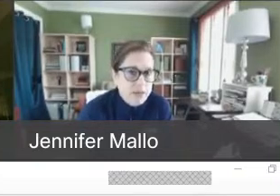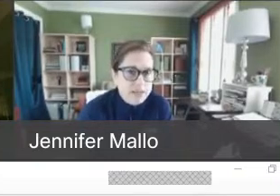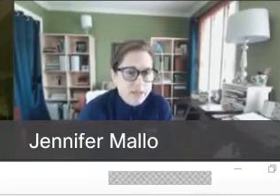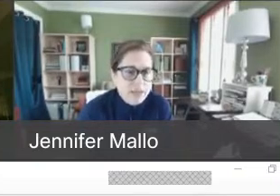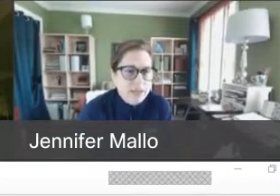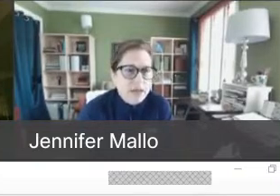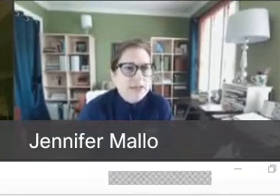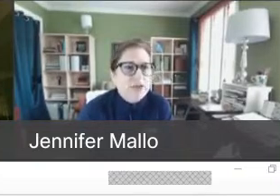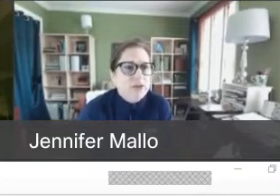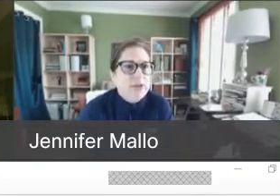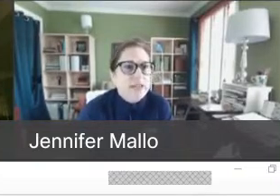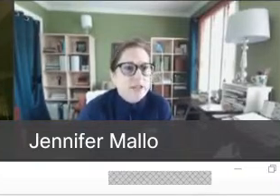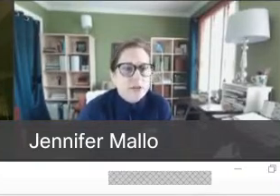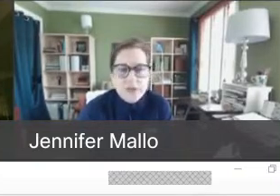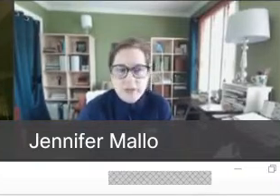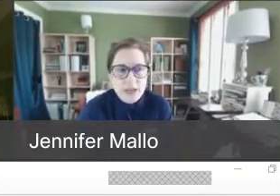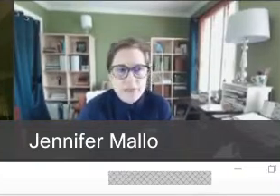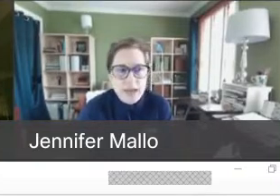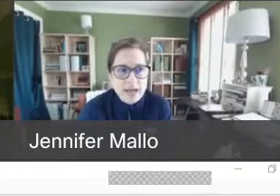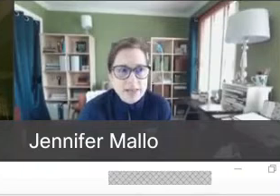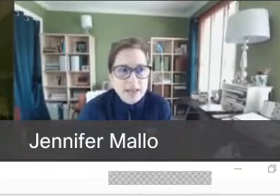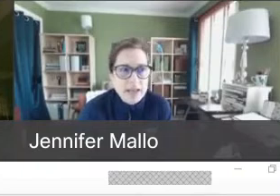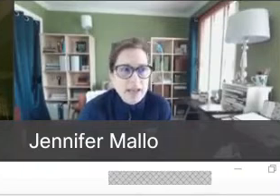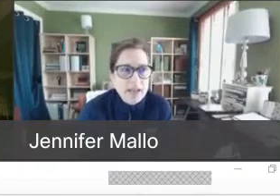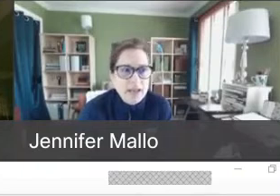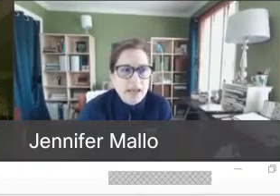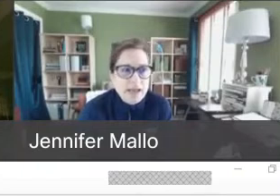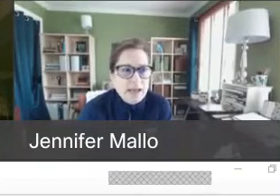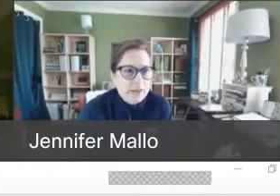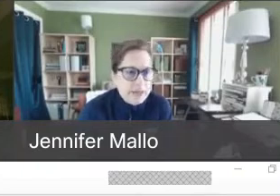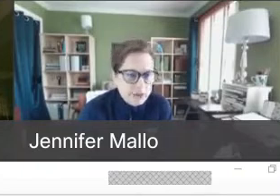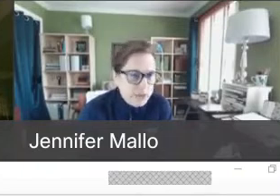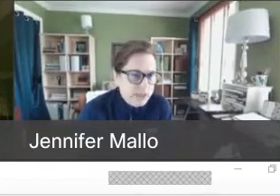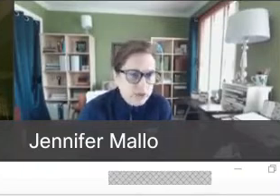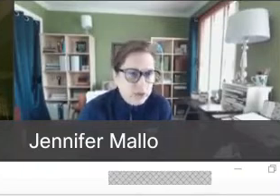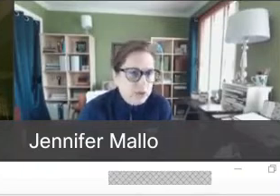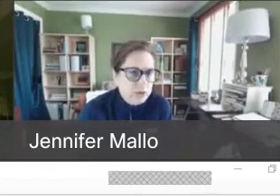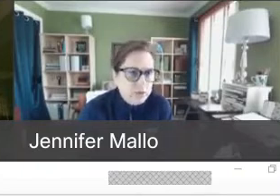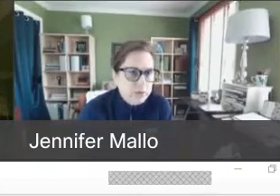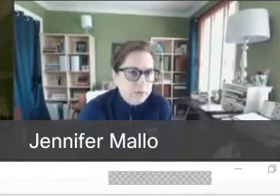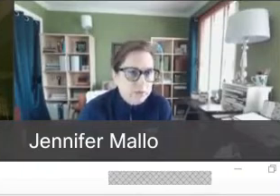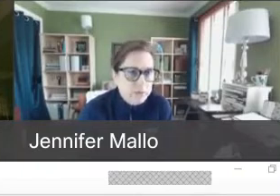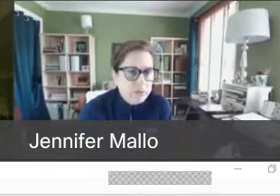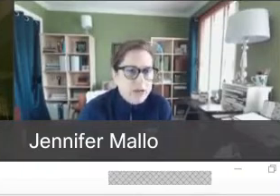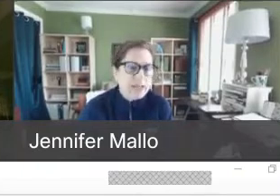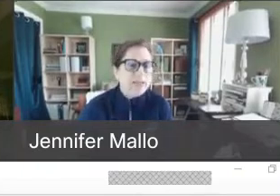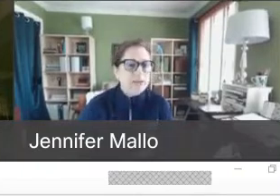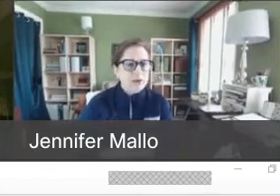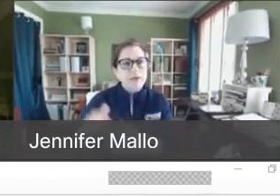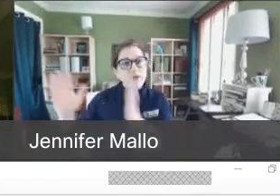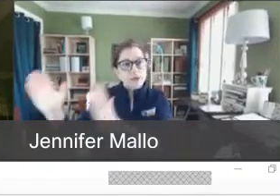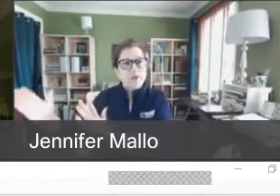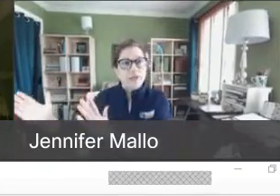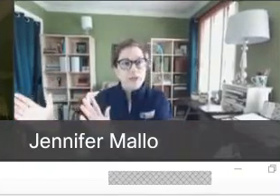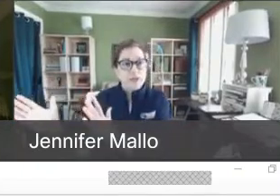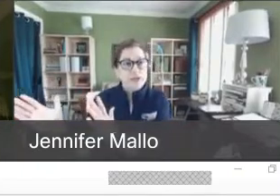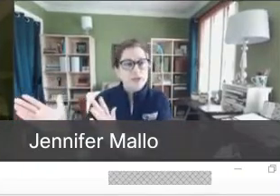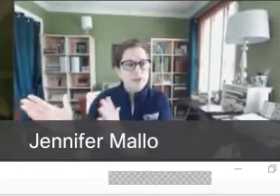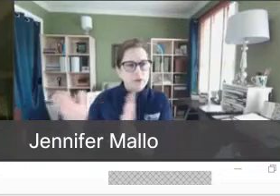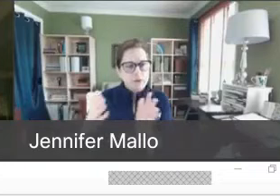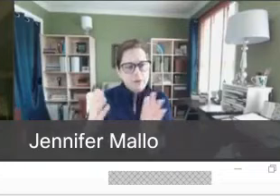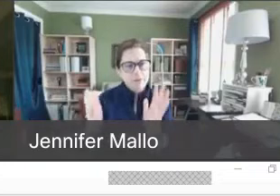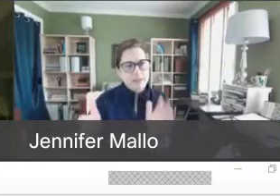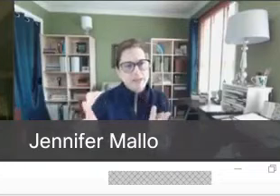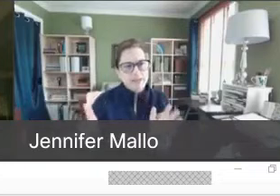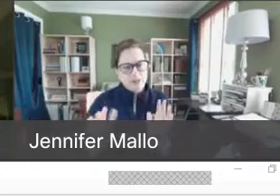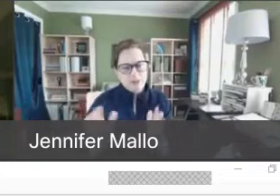today must be a certified teacher, the same as an elementary teacher or middle, or like there are different certifications.